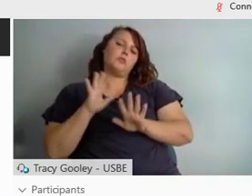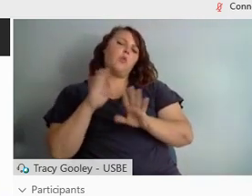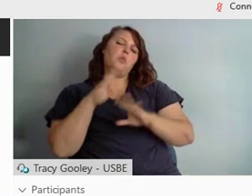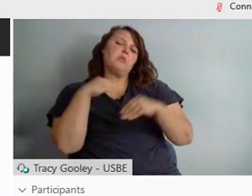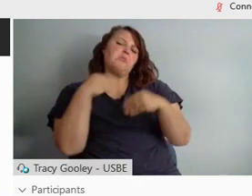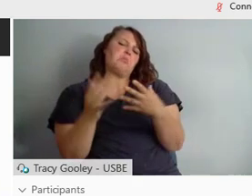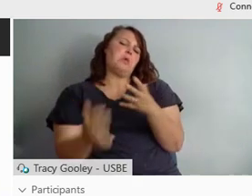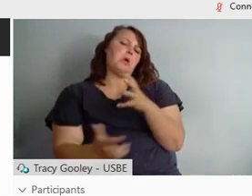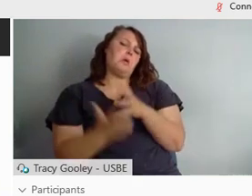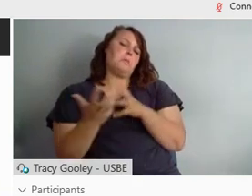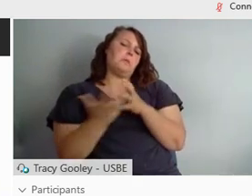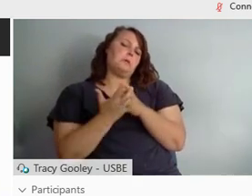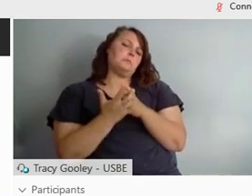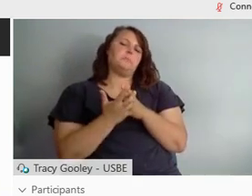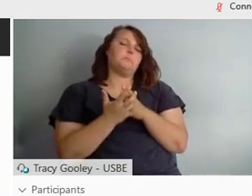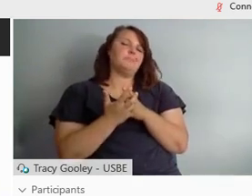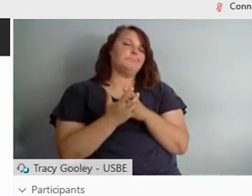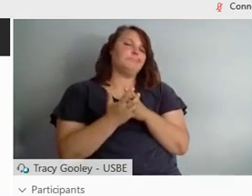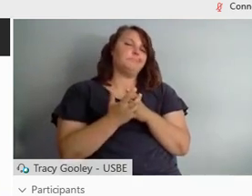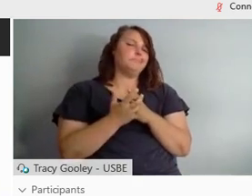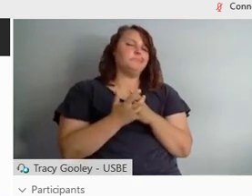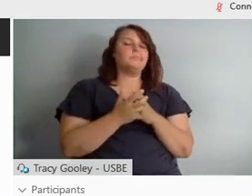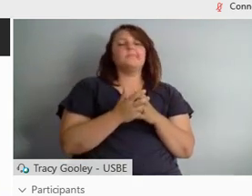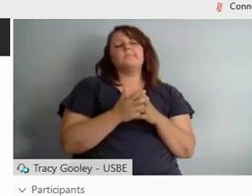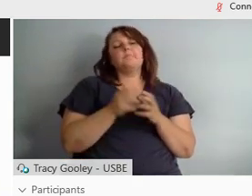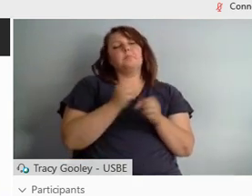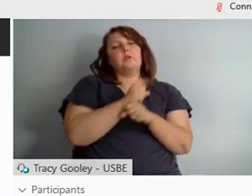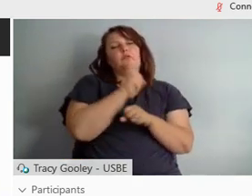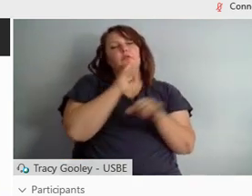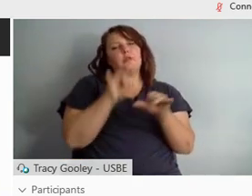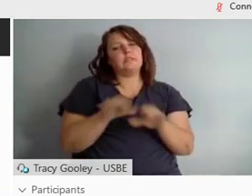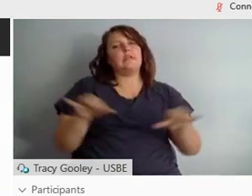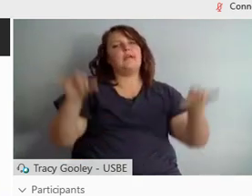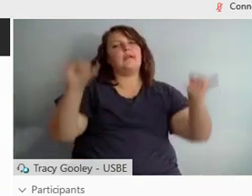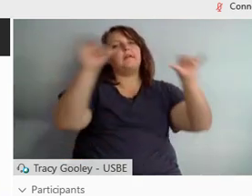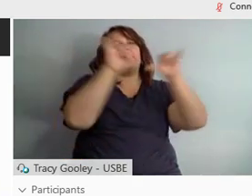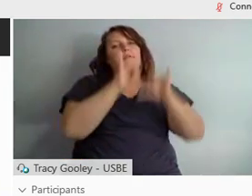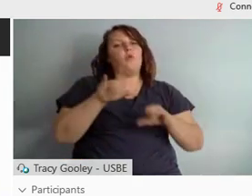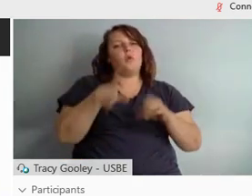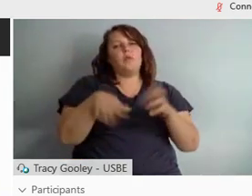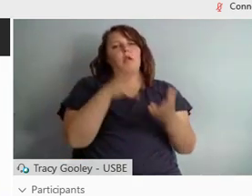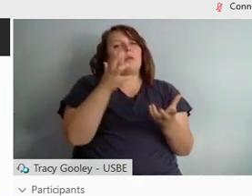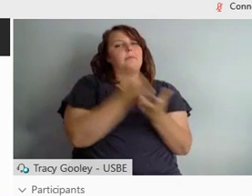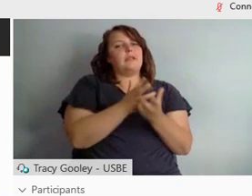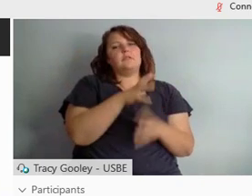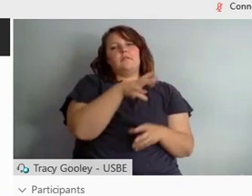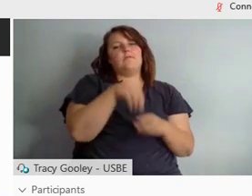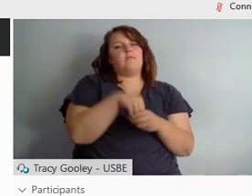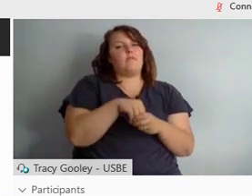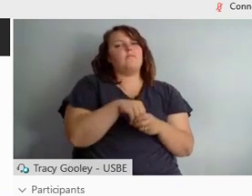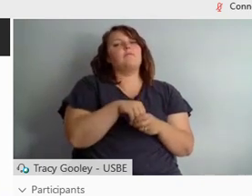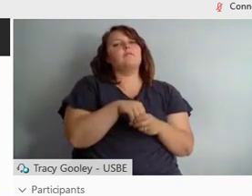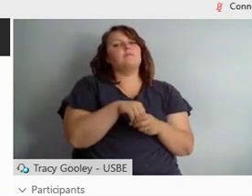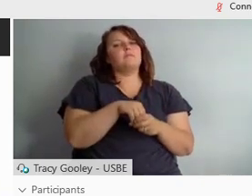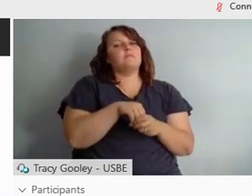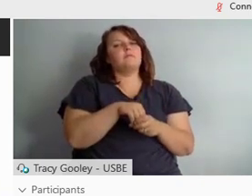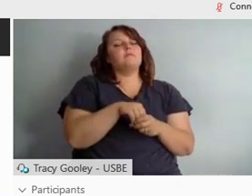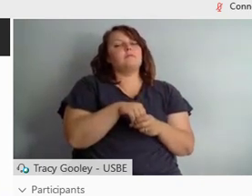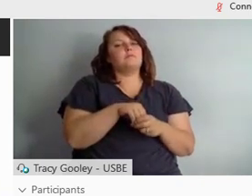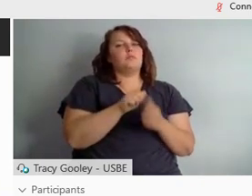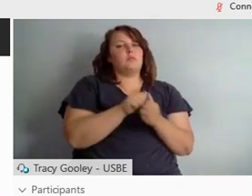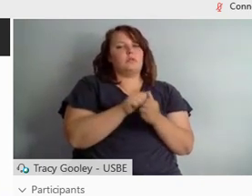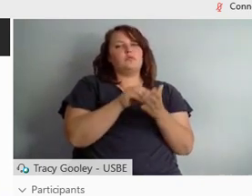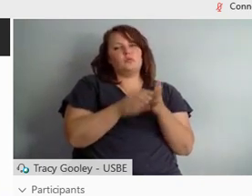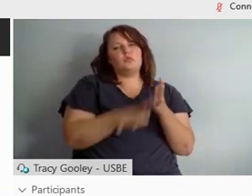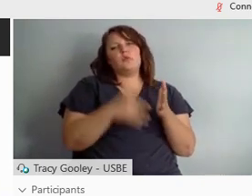this accommodation. For standardization purposes, those accommodations only apply to 504 students with